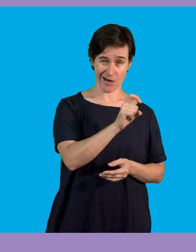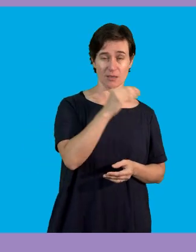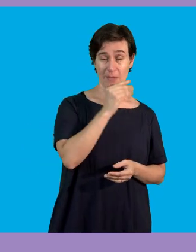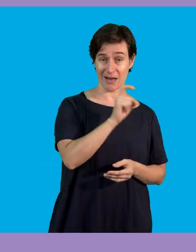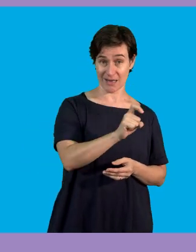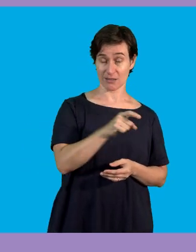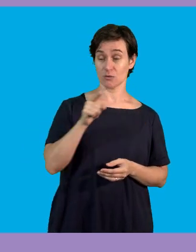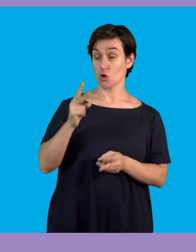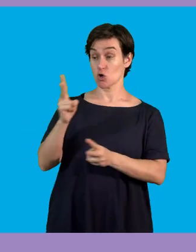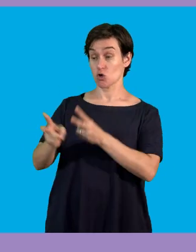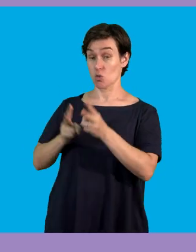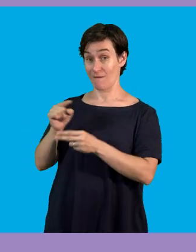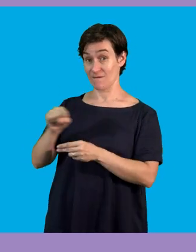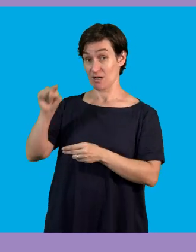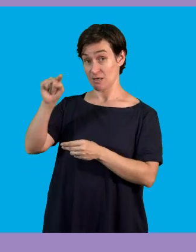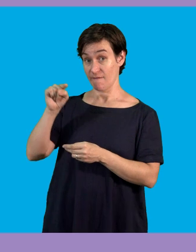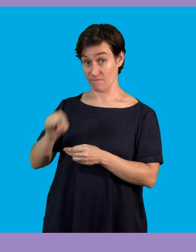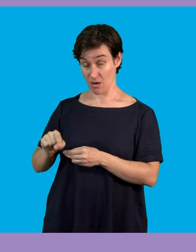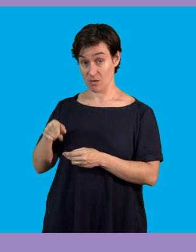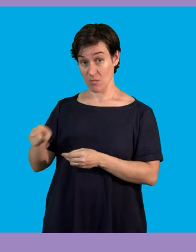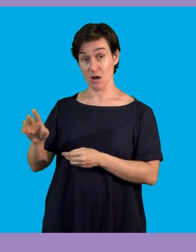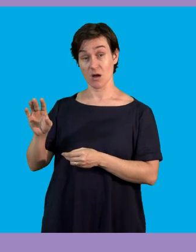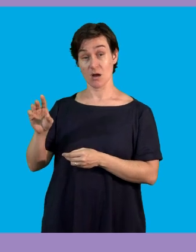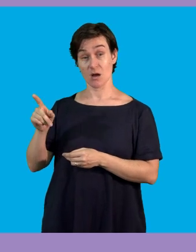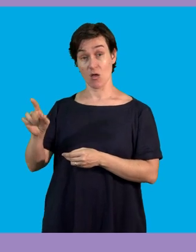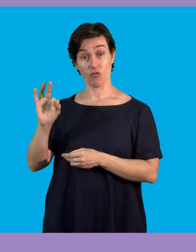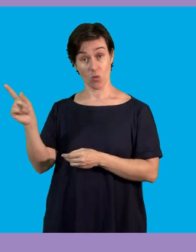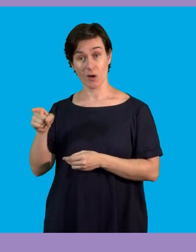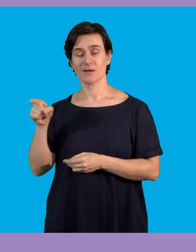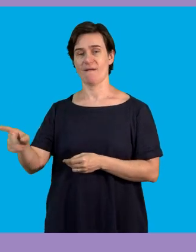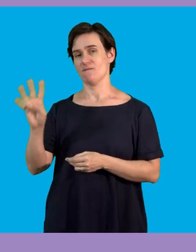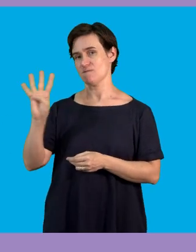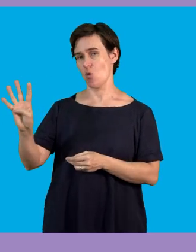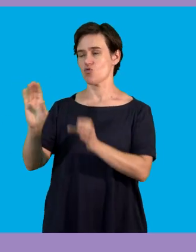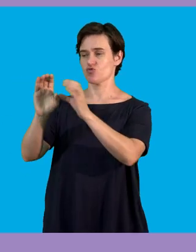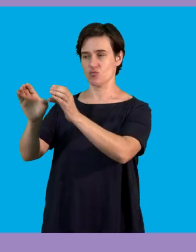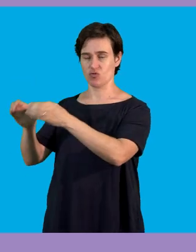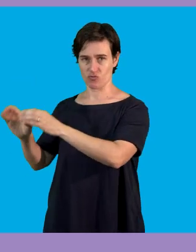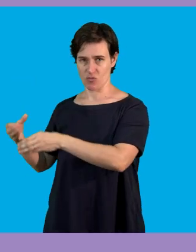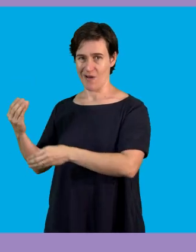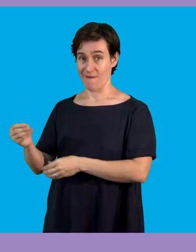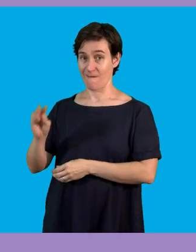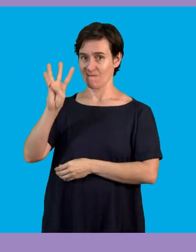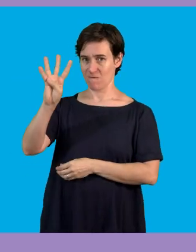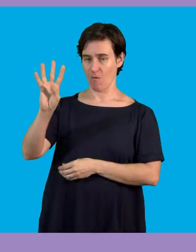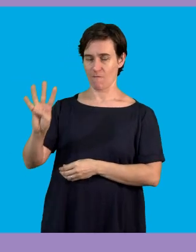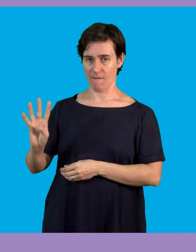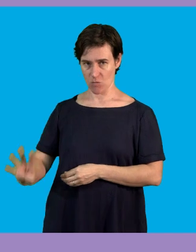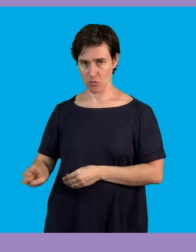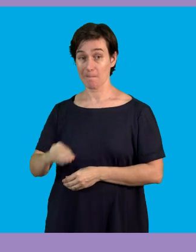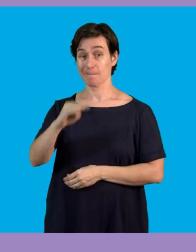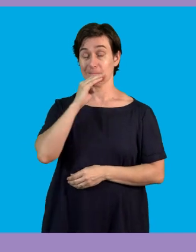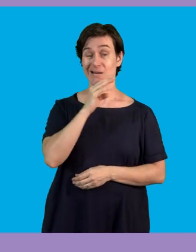12 boxes into 3 sets, we're going to have each set containing 4 boxes.